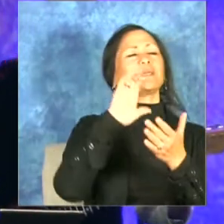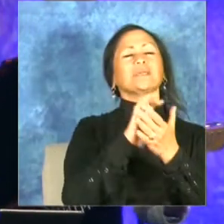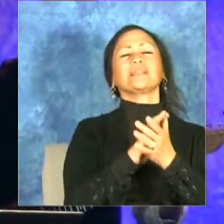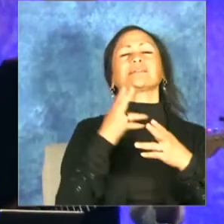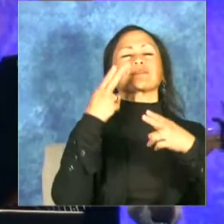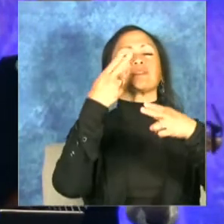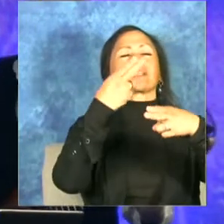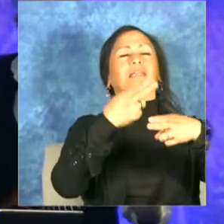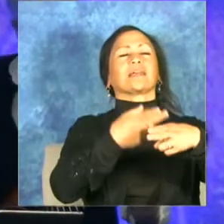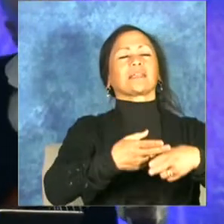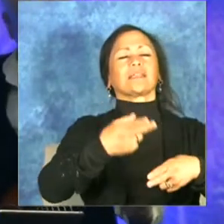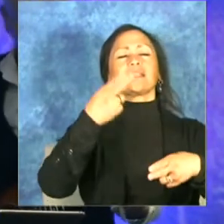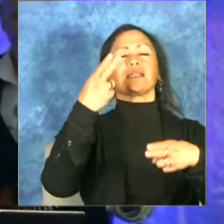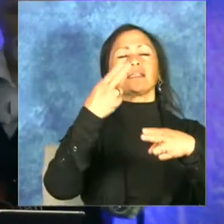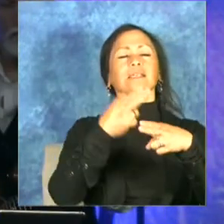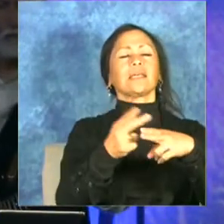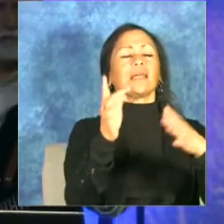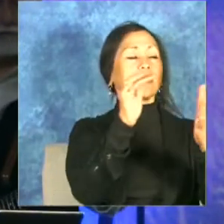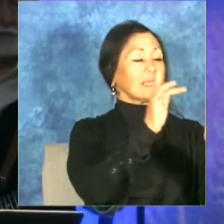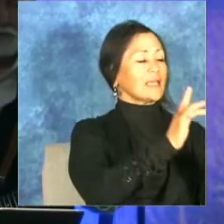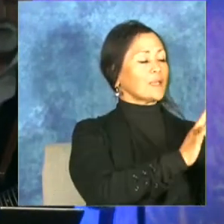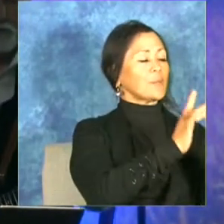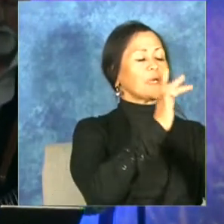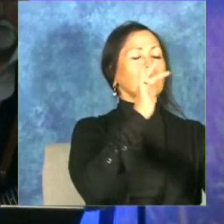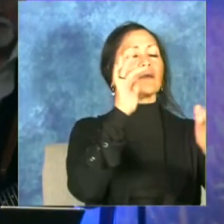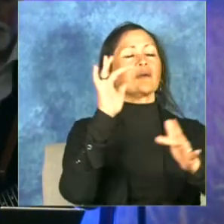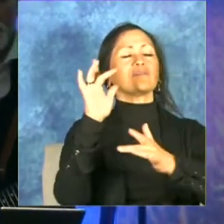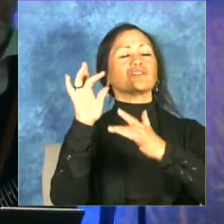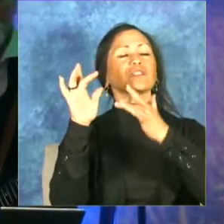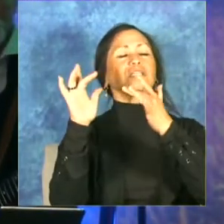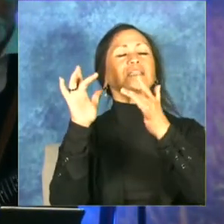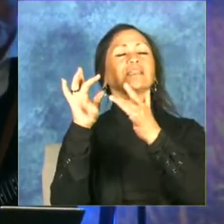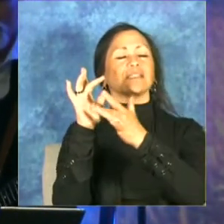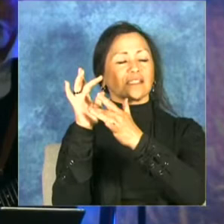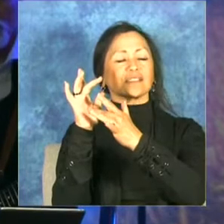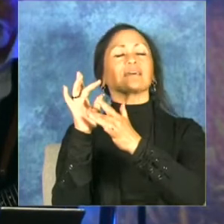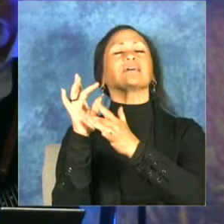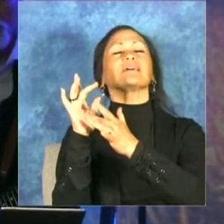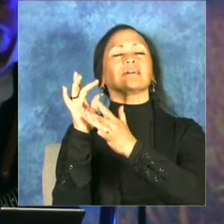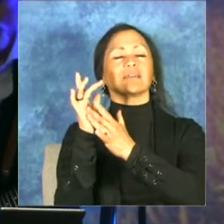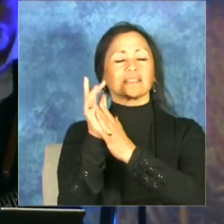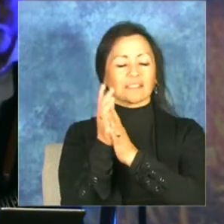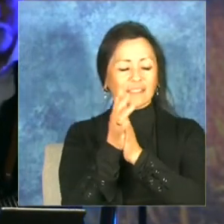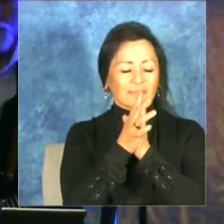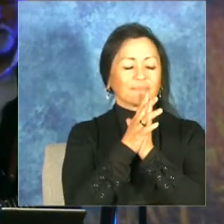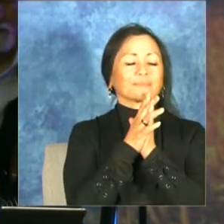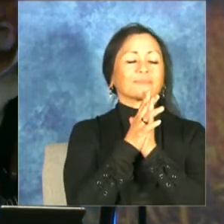I believe in the name of